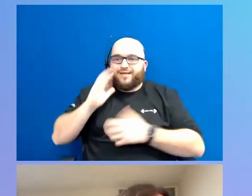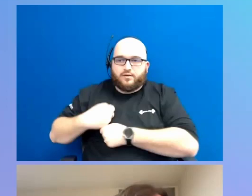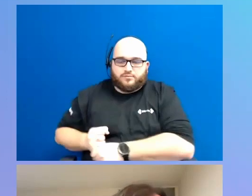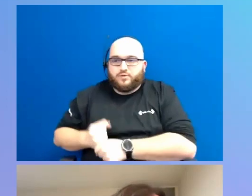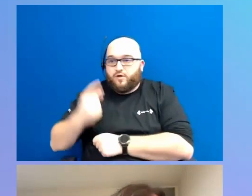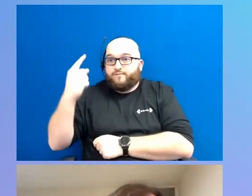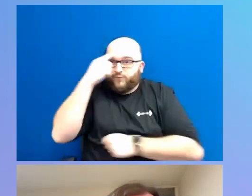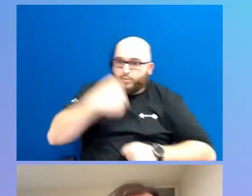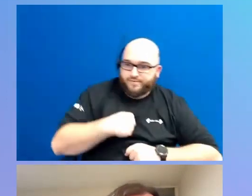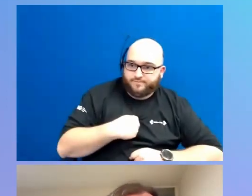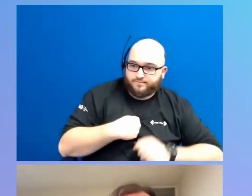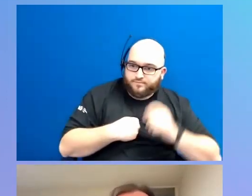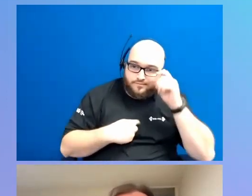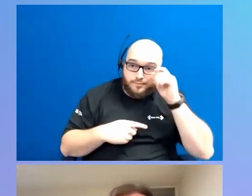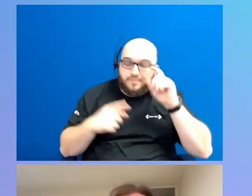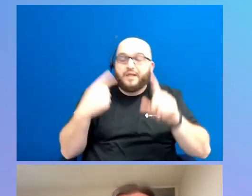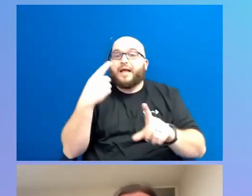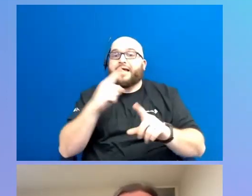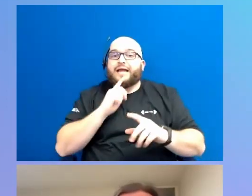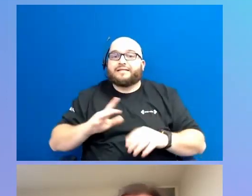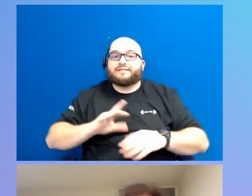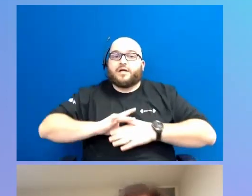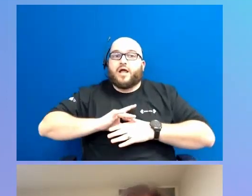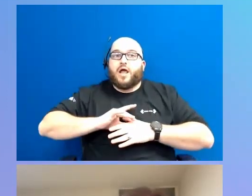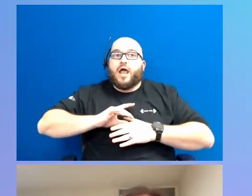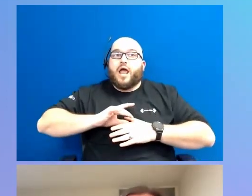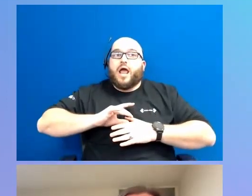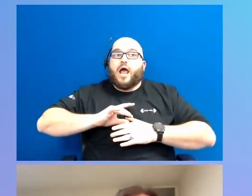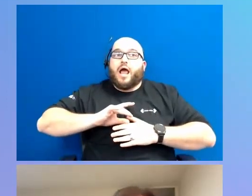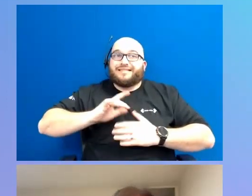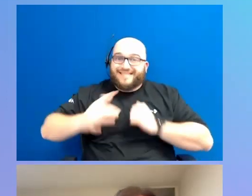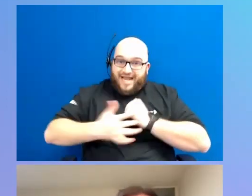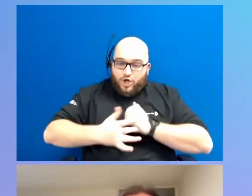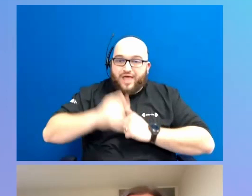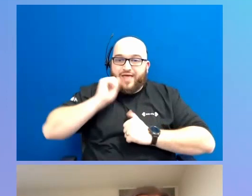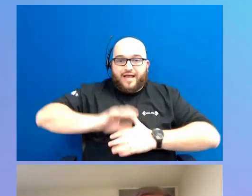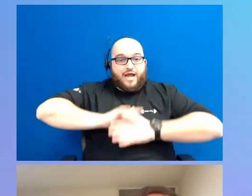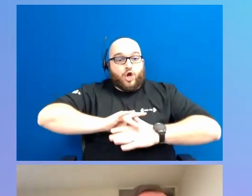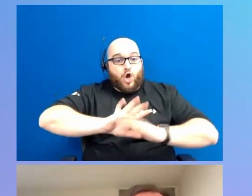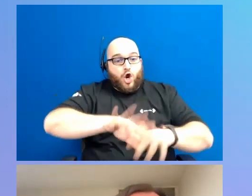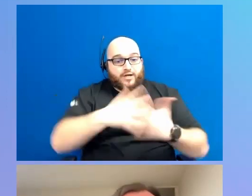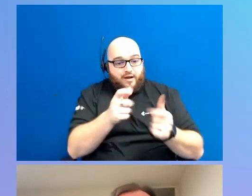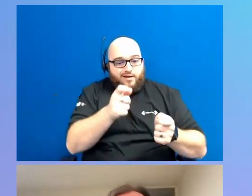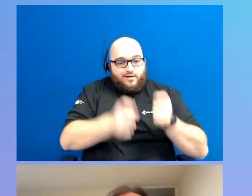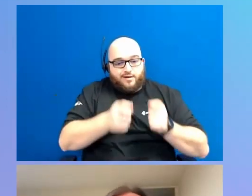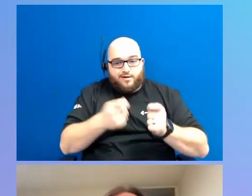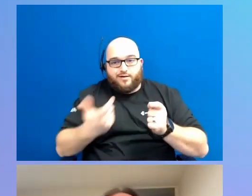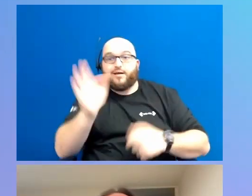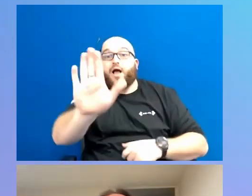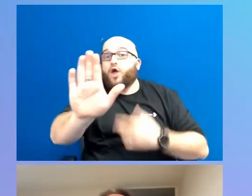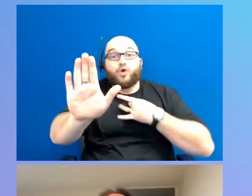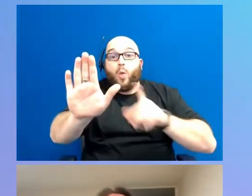It's also a technology that can adjust content to you. Do you need it simplified? Do you need it to have a particular